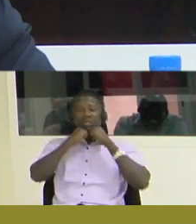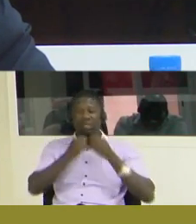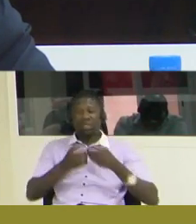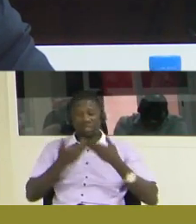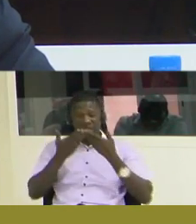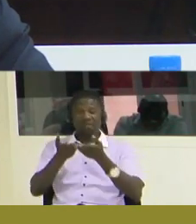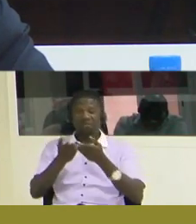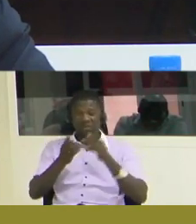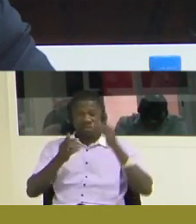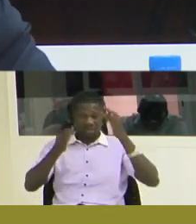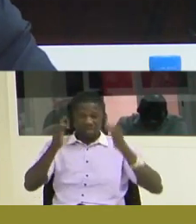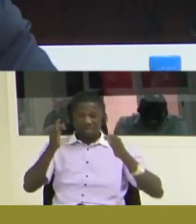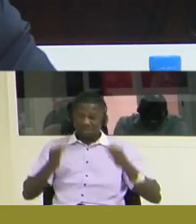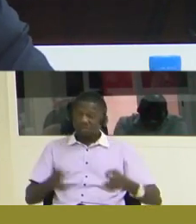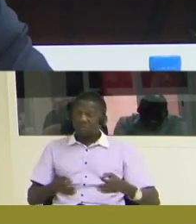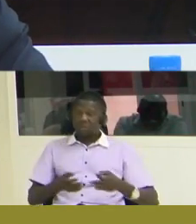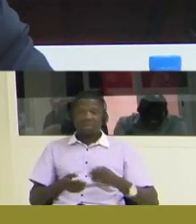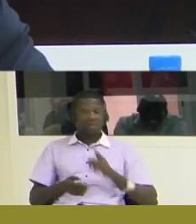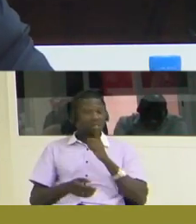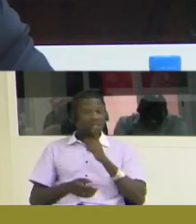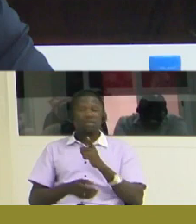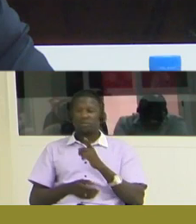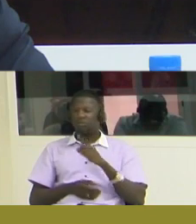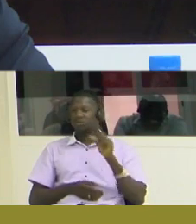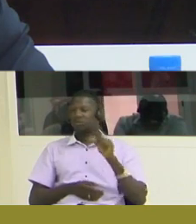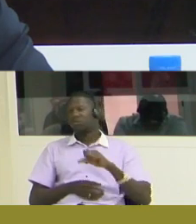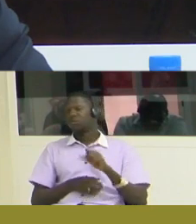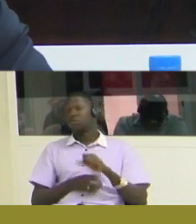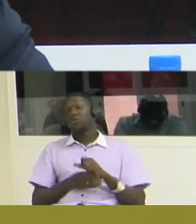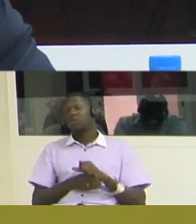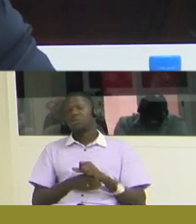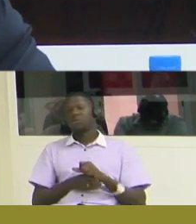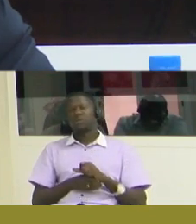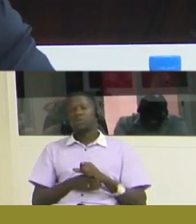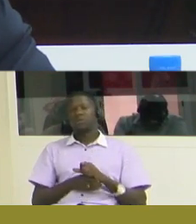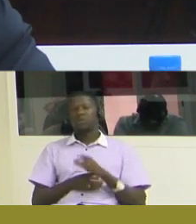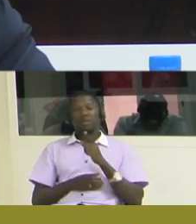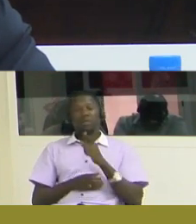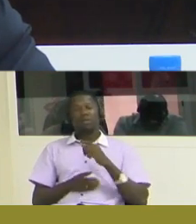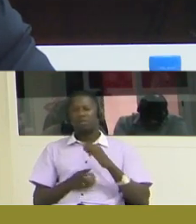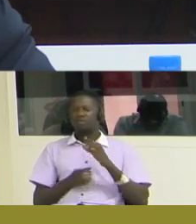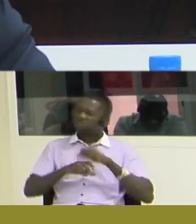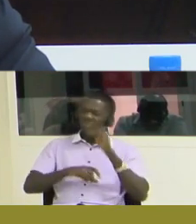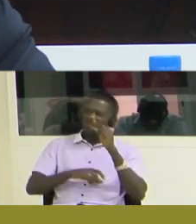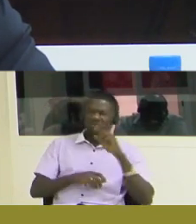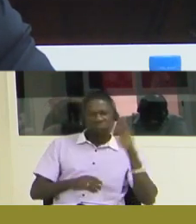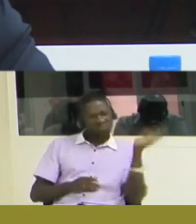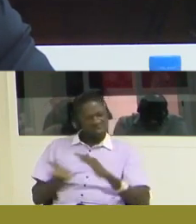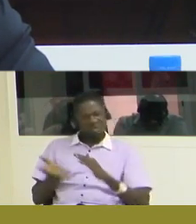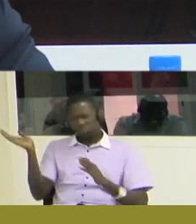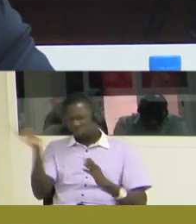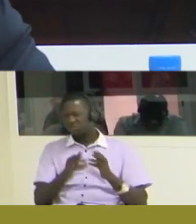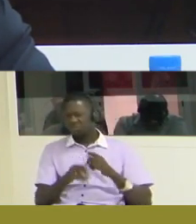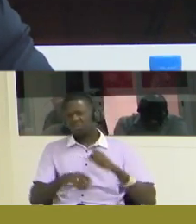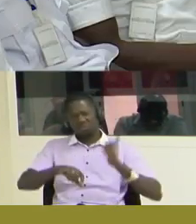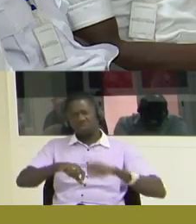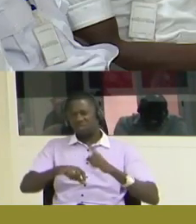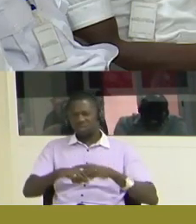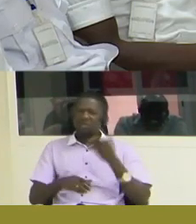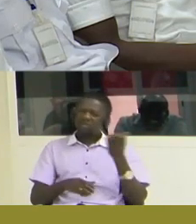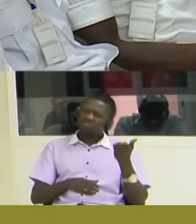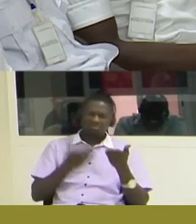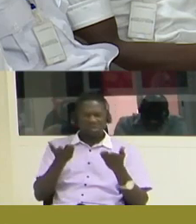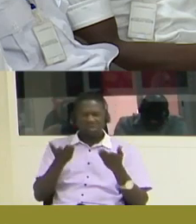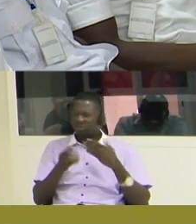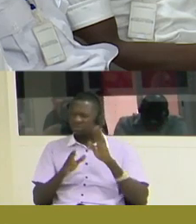inconceivable now a few slaps and a beat in here and there is nothing compared even I'm